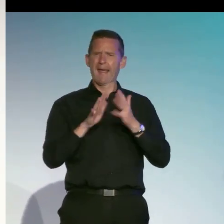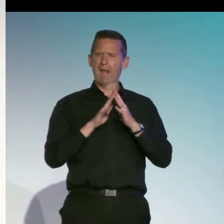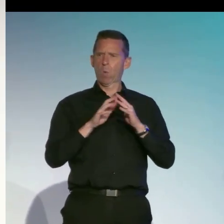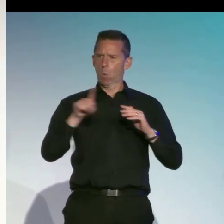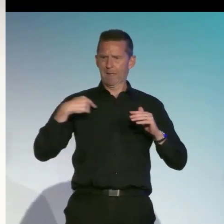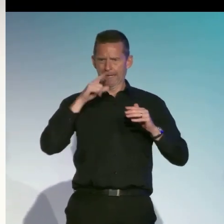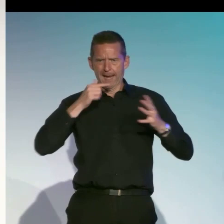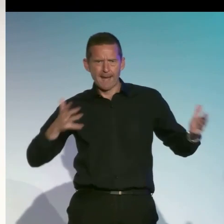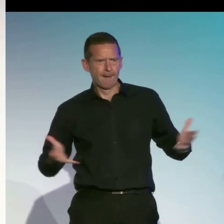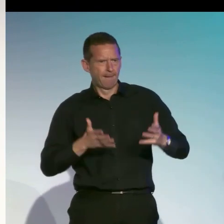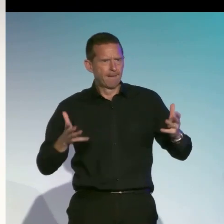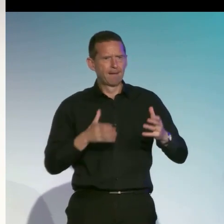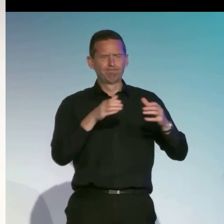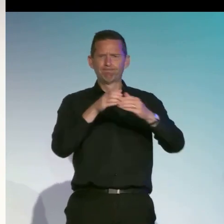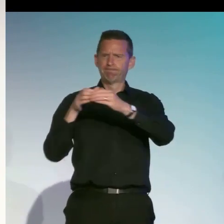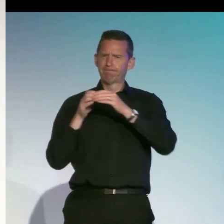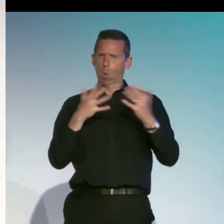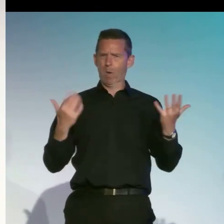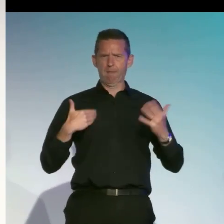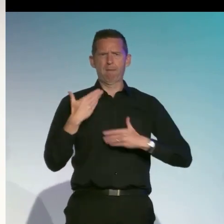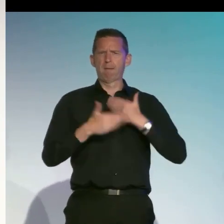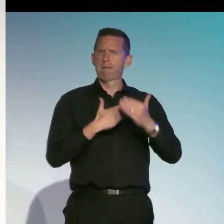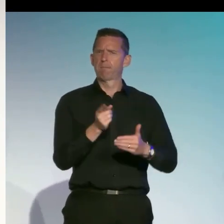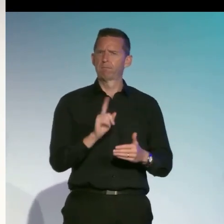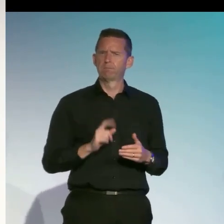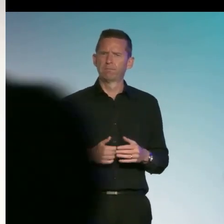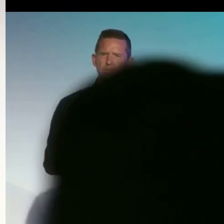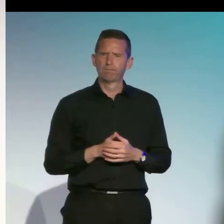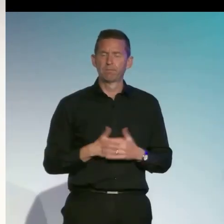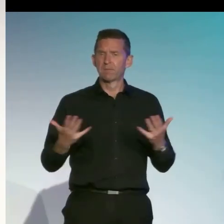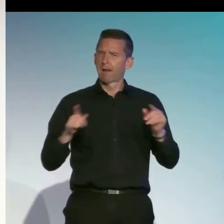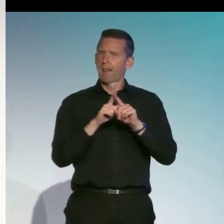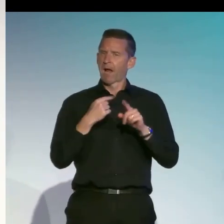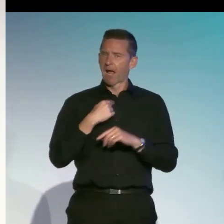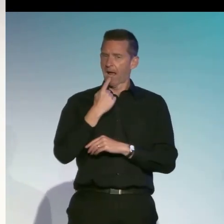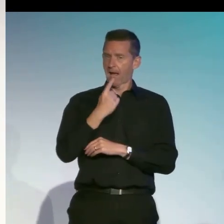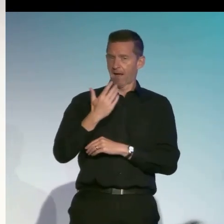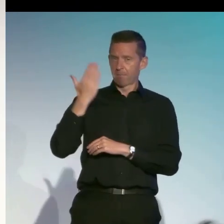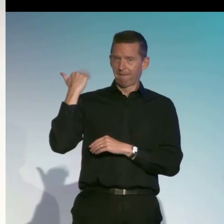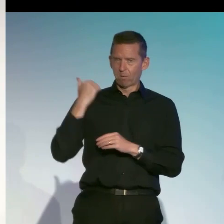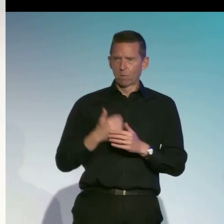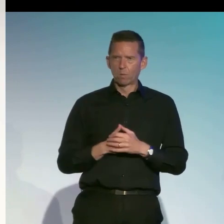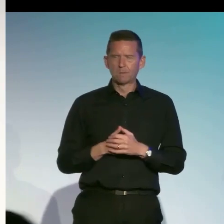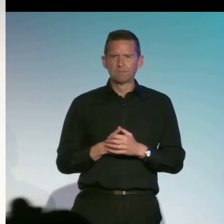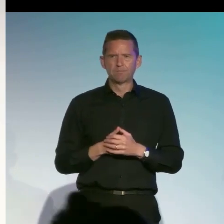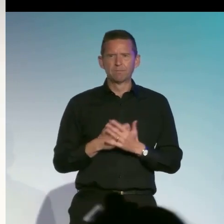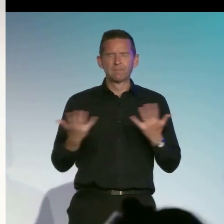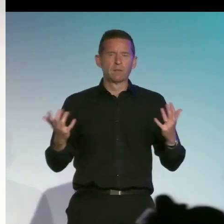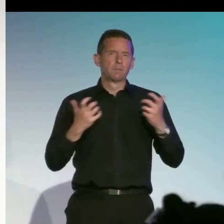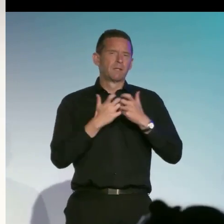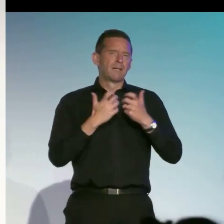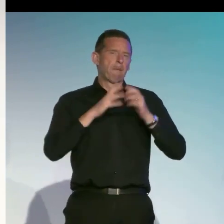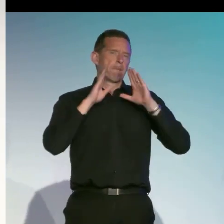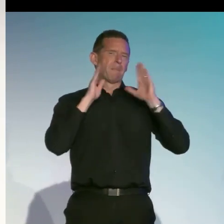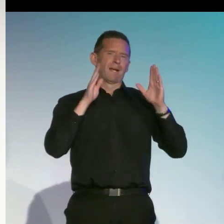organize in this current moment and where we can go. And so, as I mentioned before, there's lots of, amazing